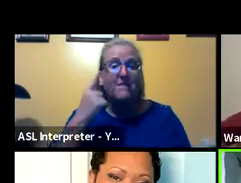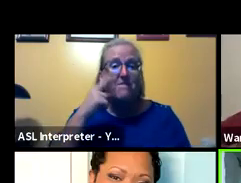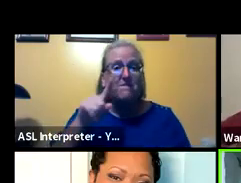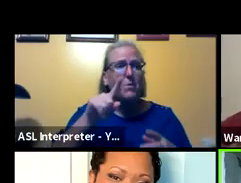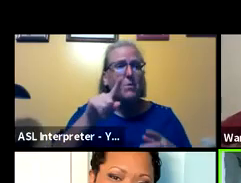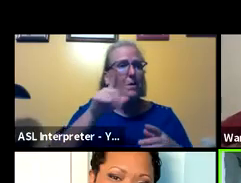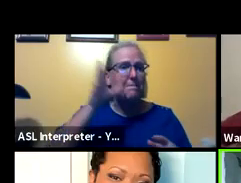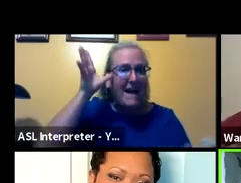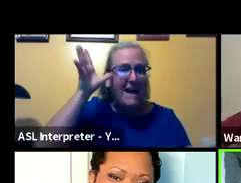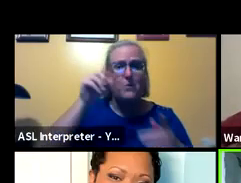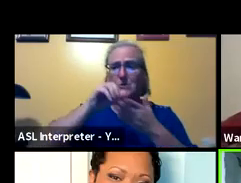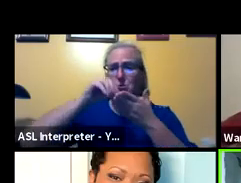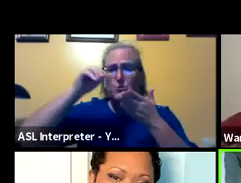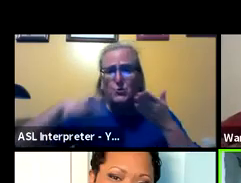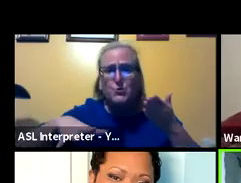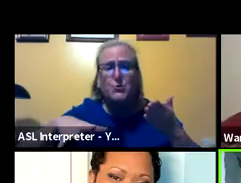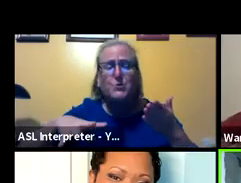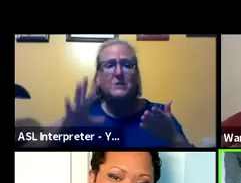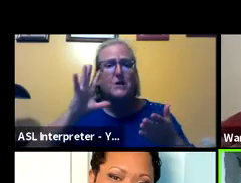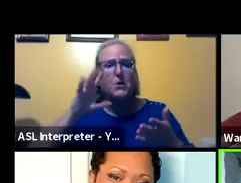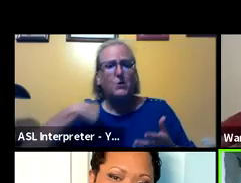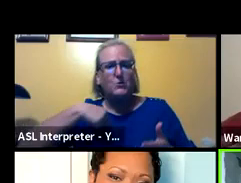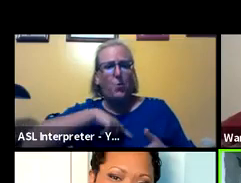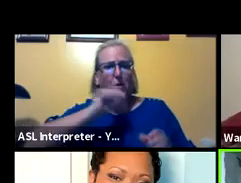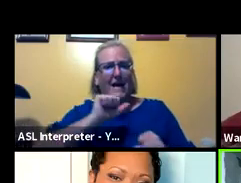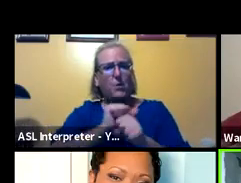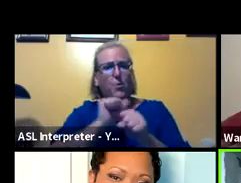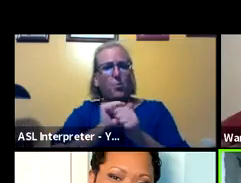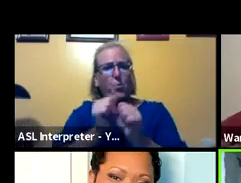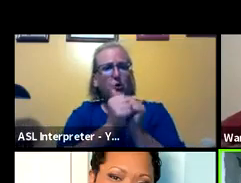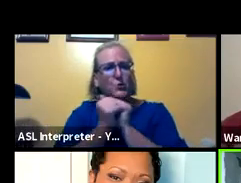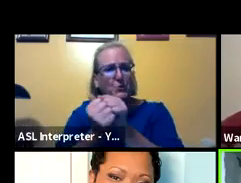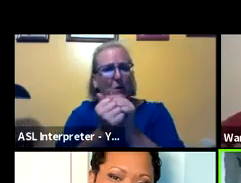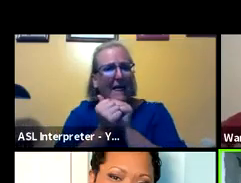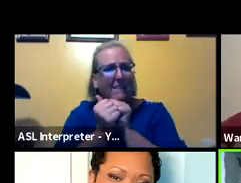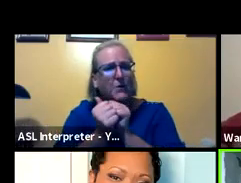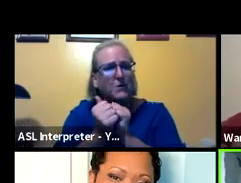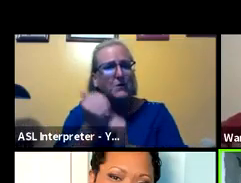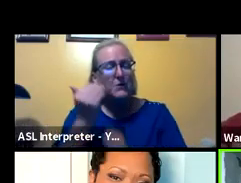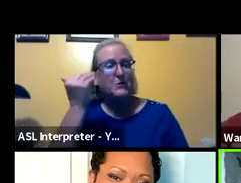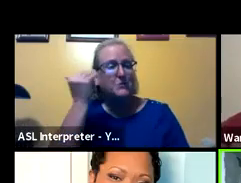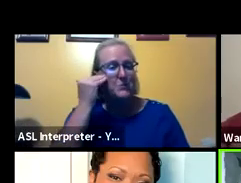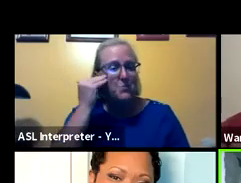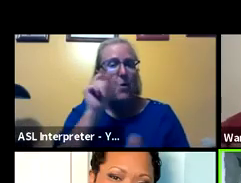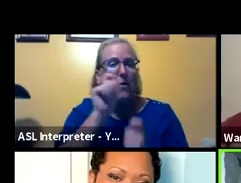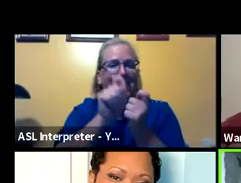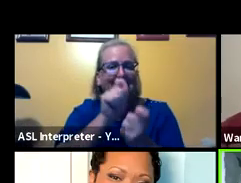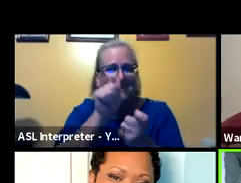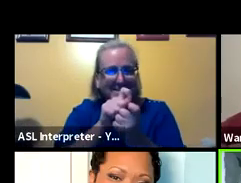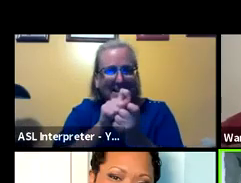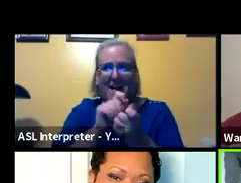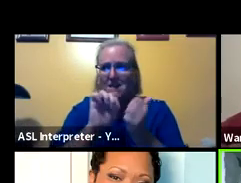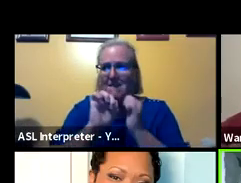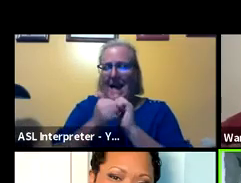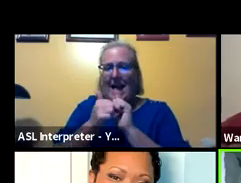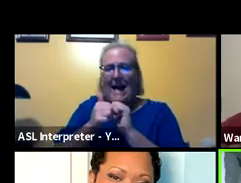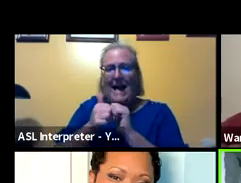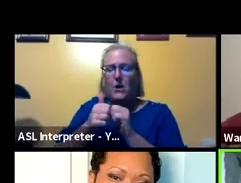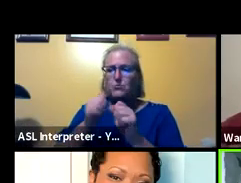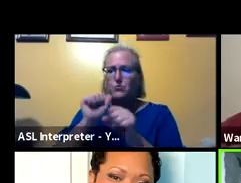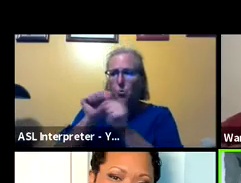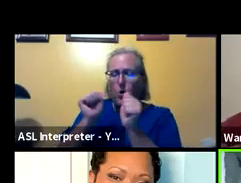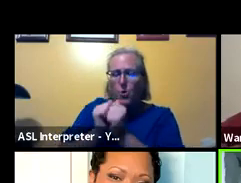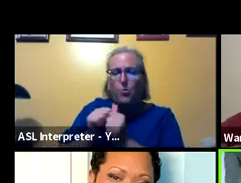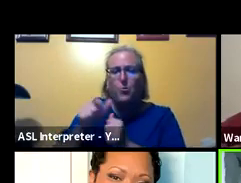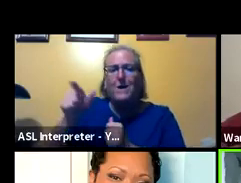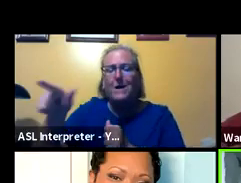we can help work together and know exactly how we can work with auxiliary support,